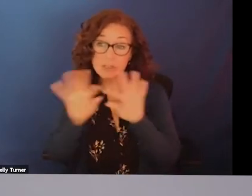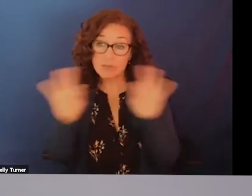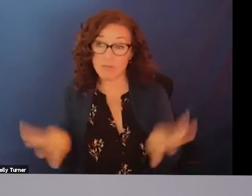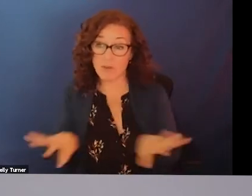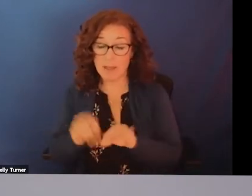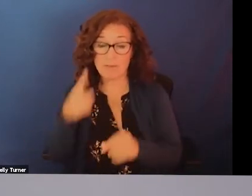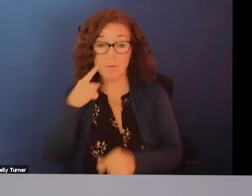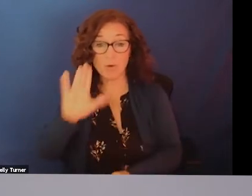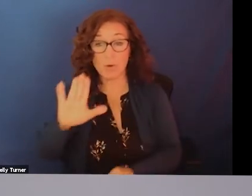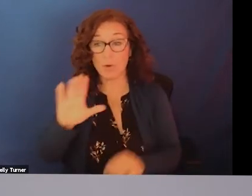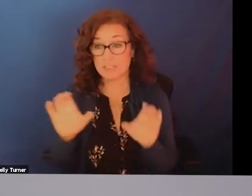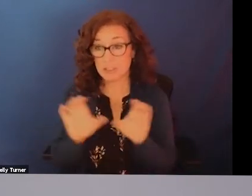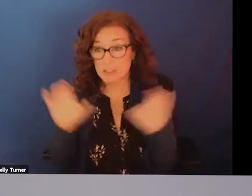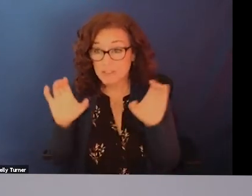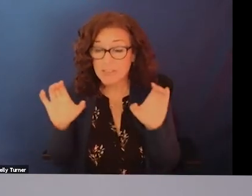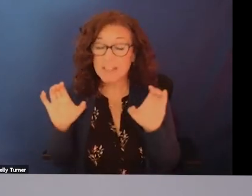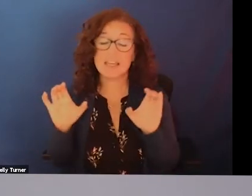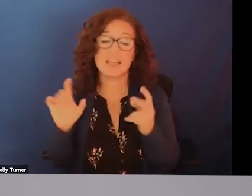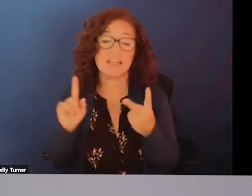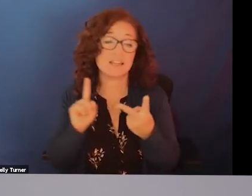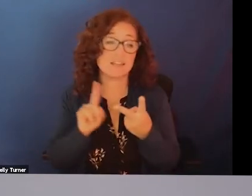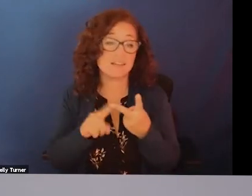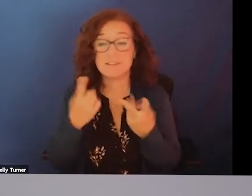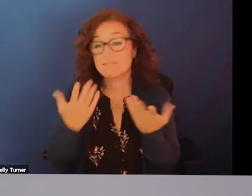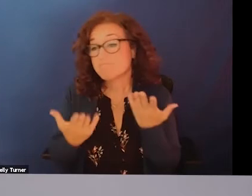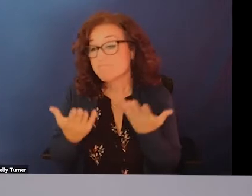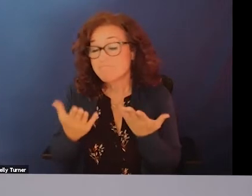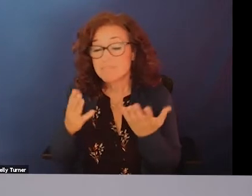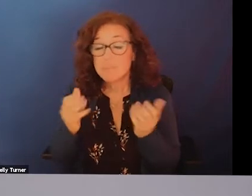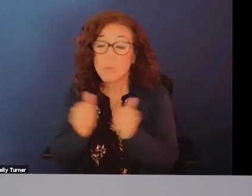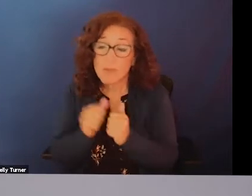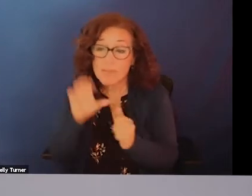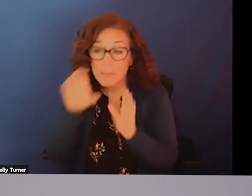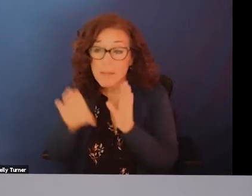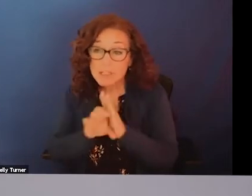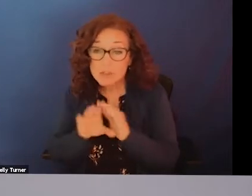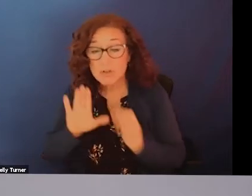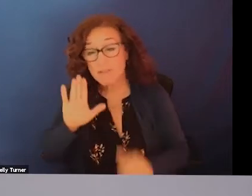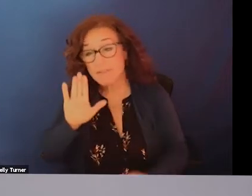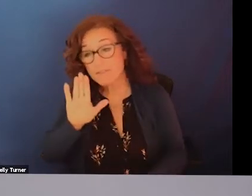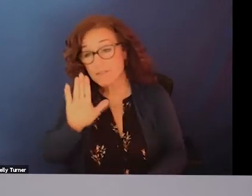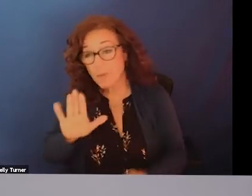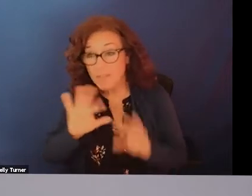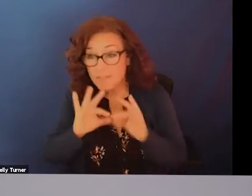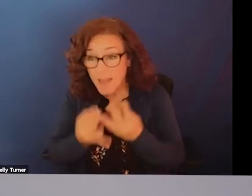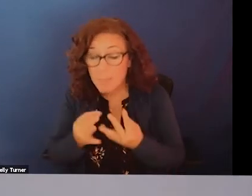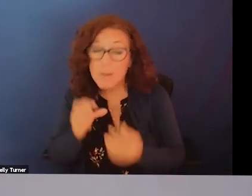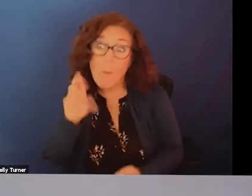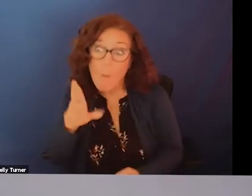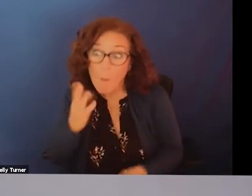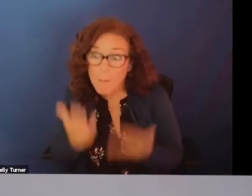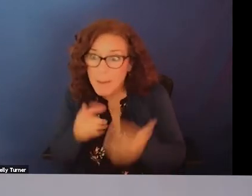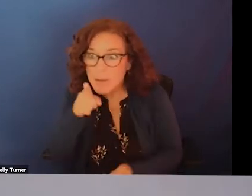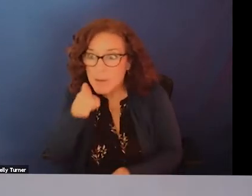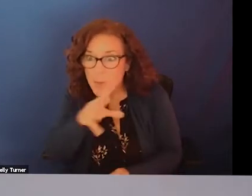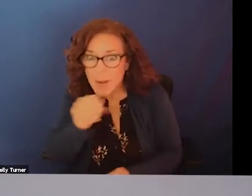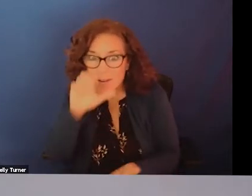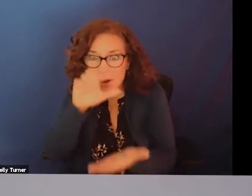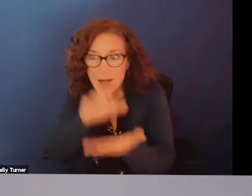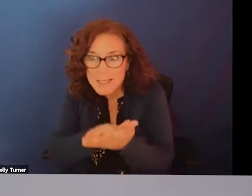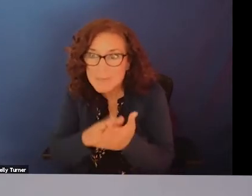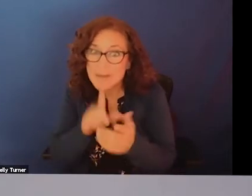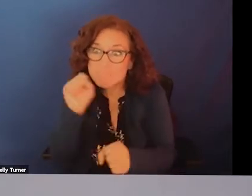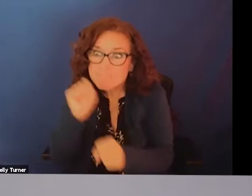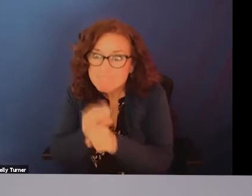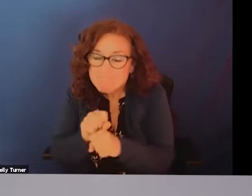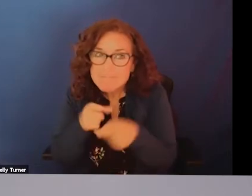of you and your family, or even a photo of you and your husband on a real date night. So please join me,